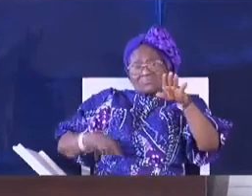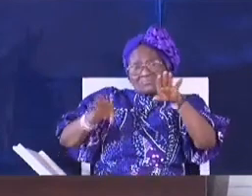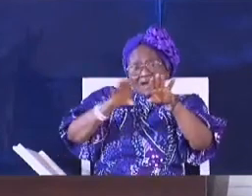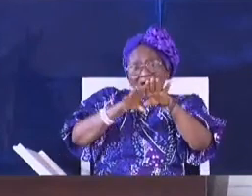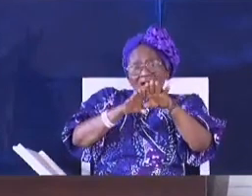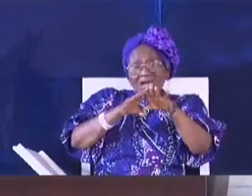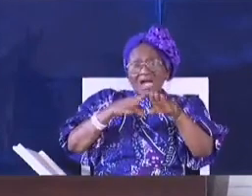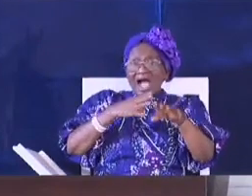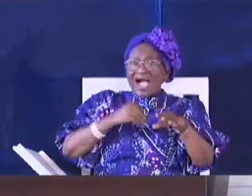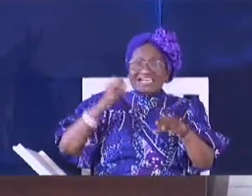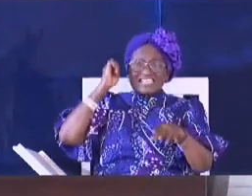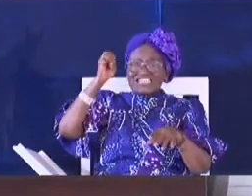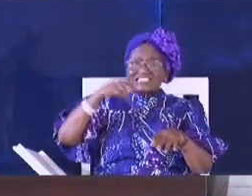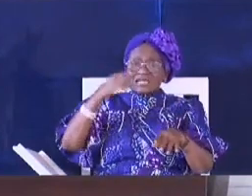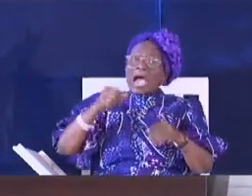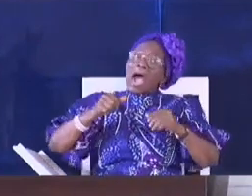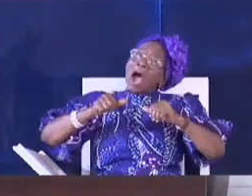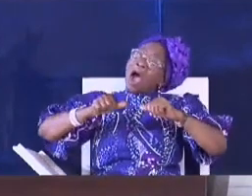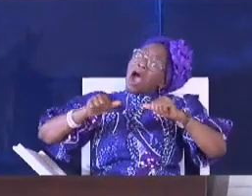said,